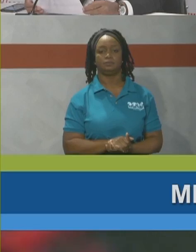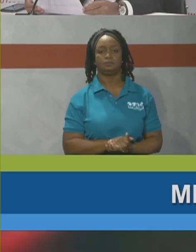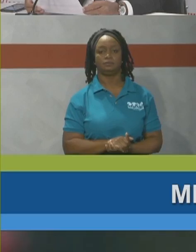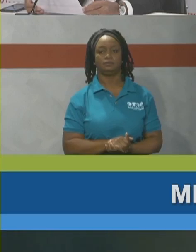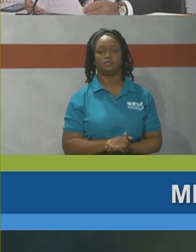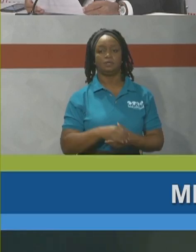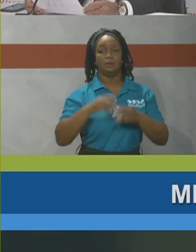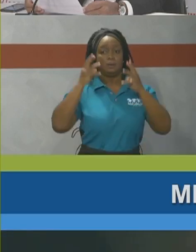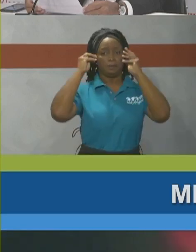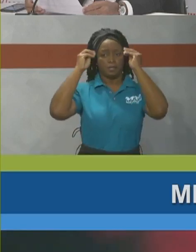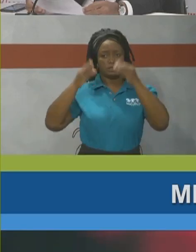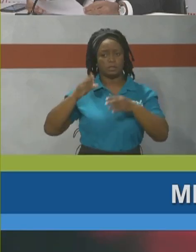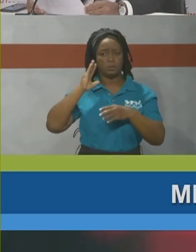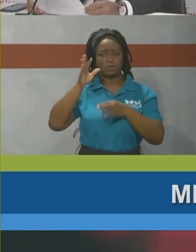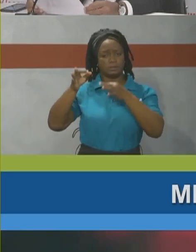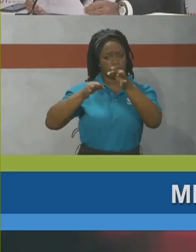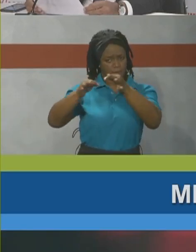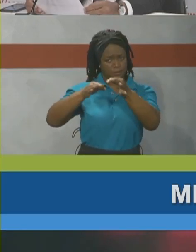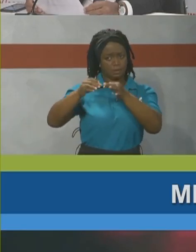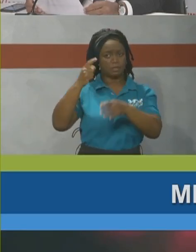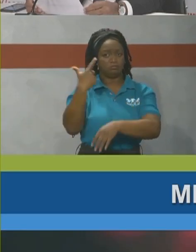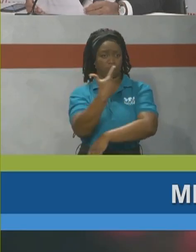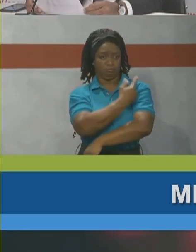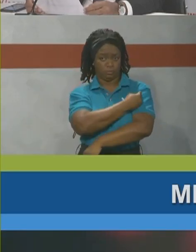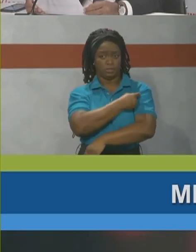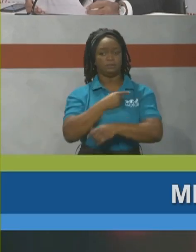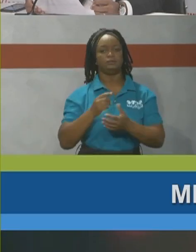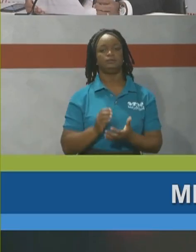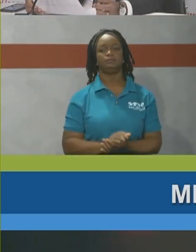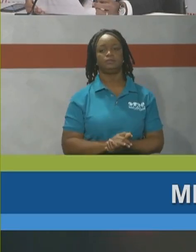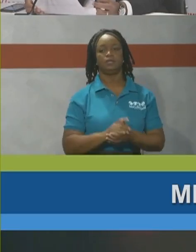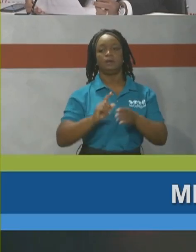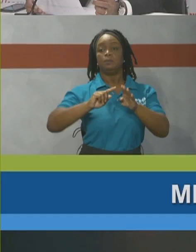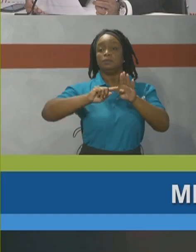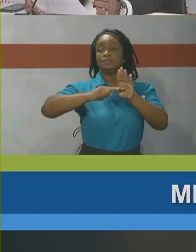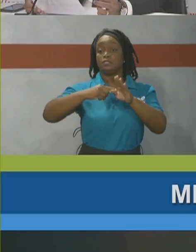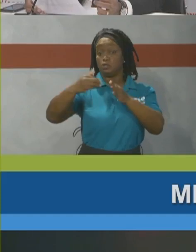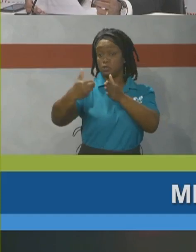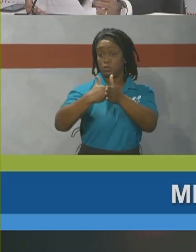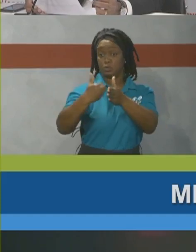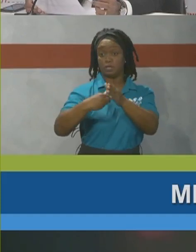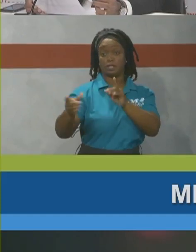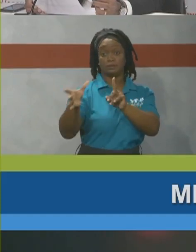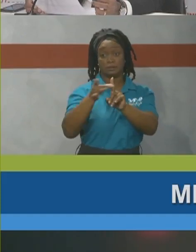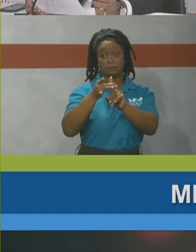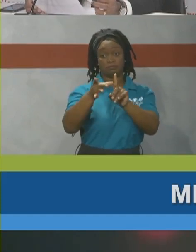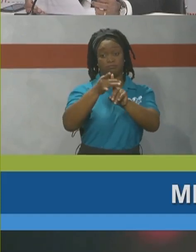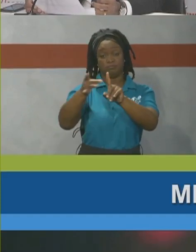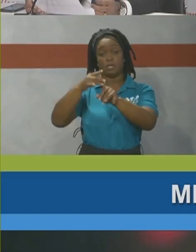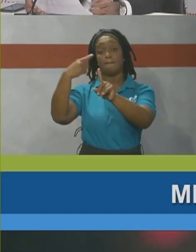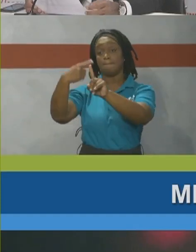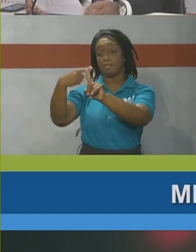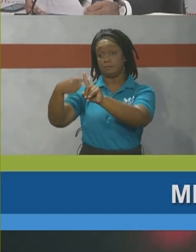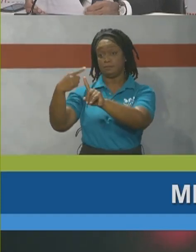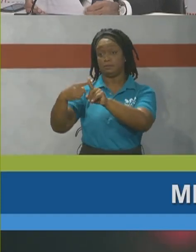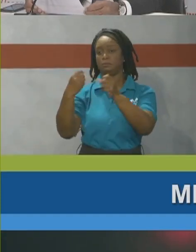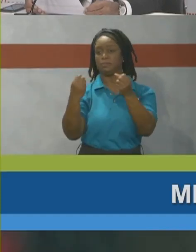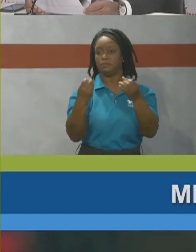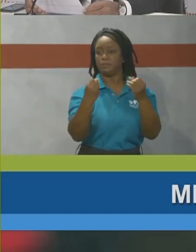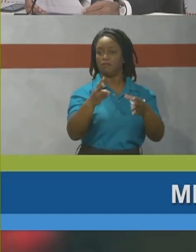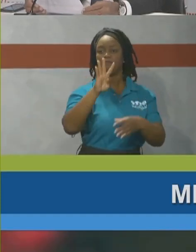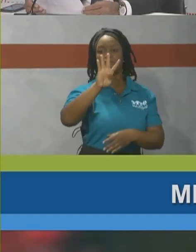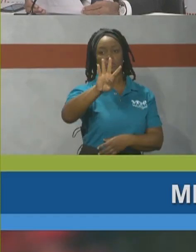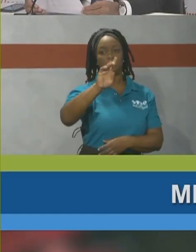Honorable Minister will go into those details. So beginning with the new positive cases, over the last 24 hours we would have had